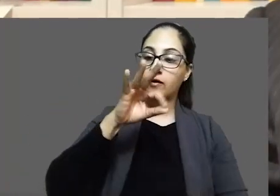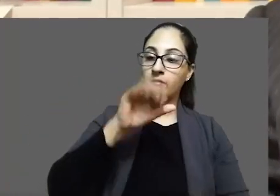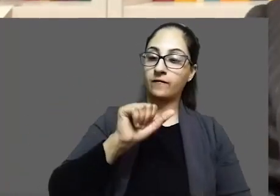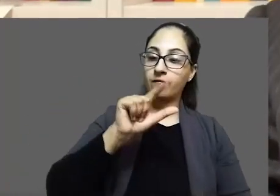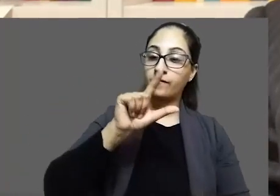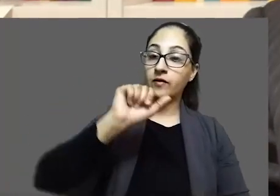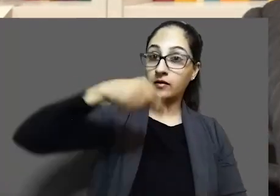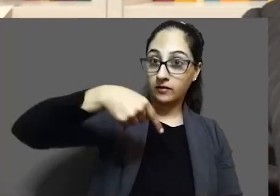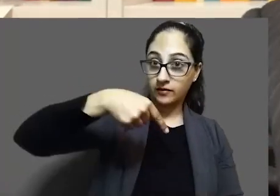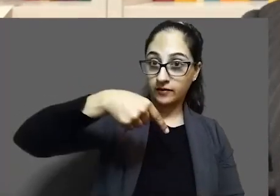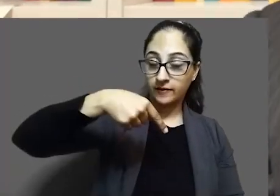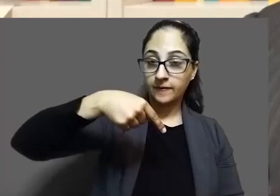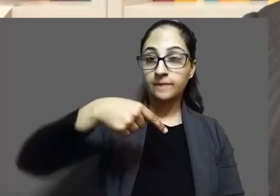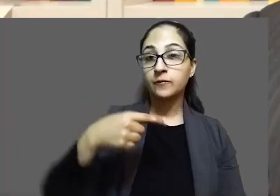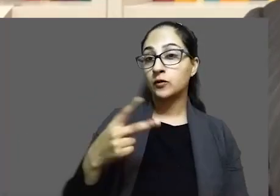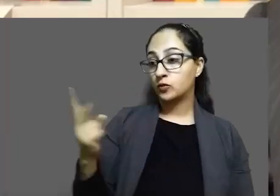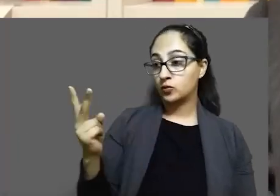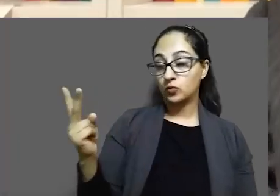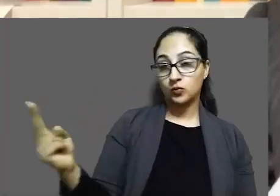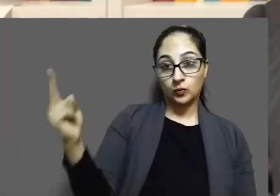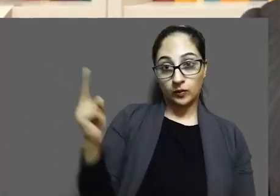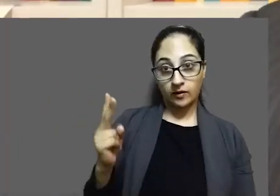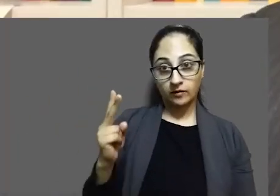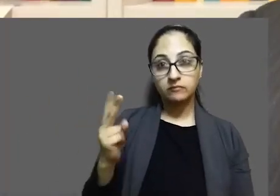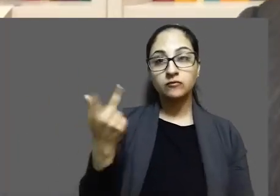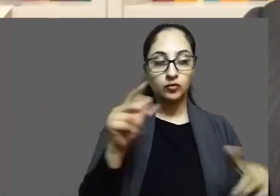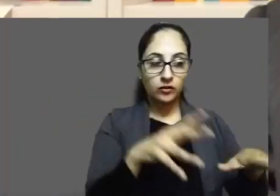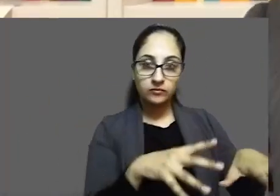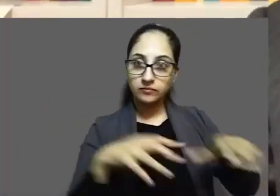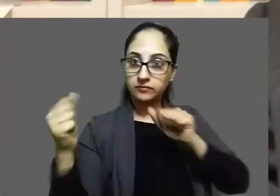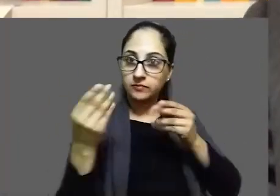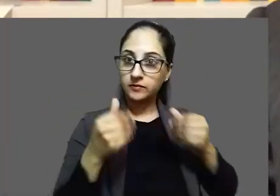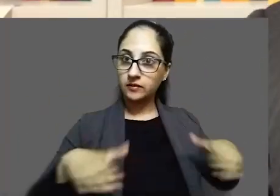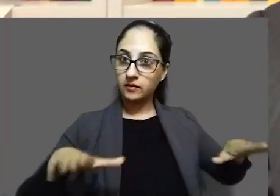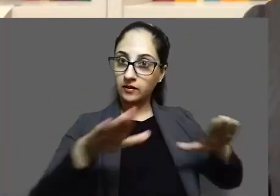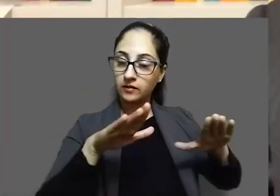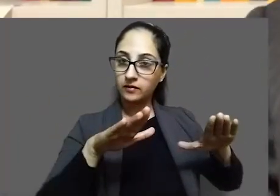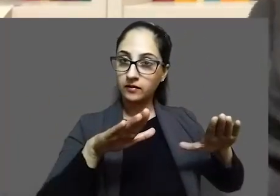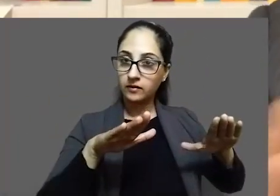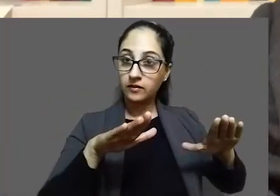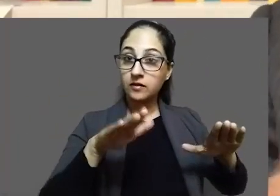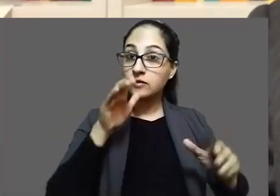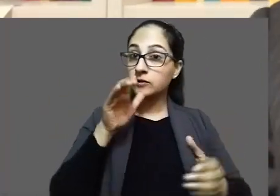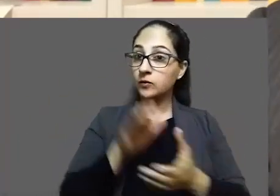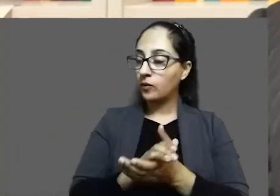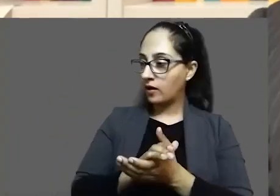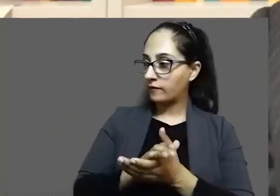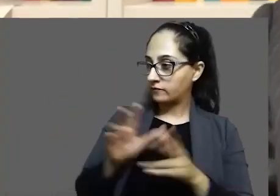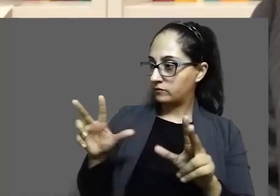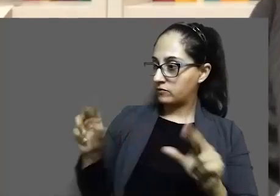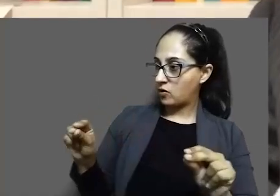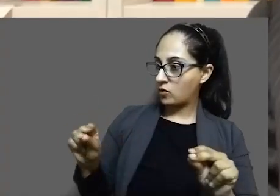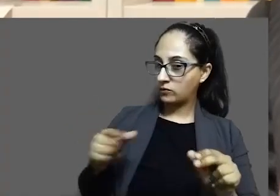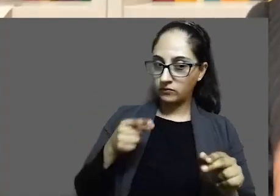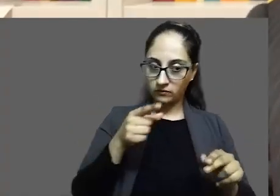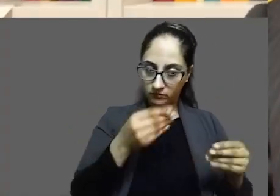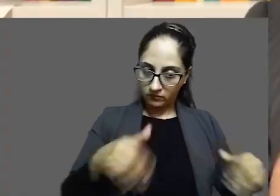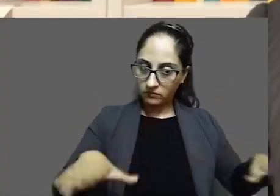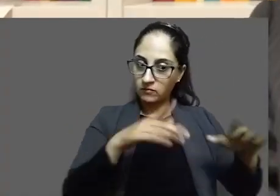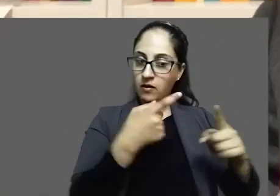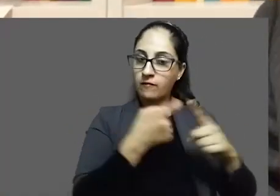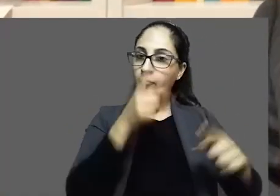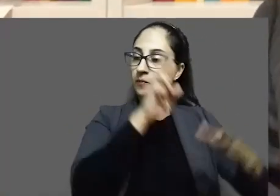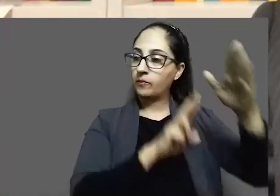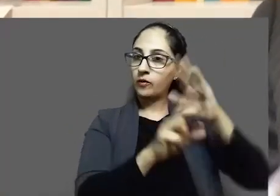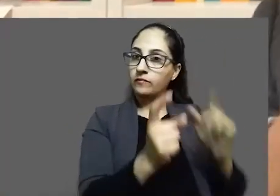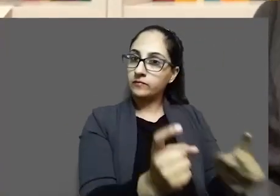from the Prophet, the land of Fadak, where she speaks and says, this is a gift from the Prophet, you have no right to it. And she stands in